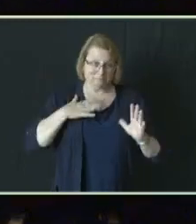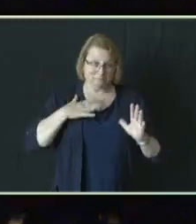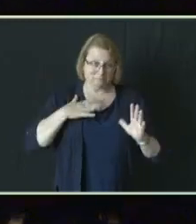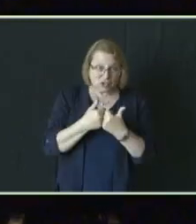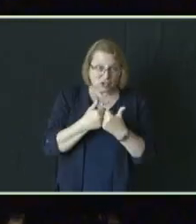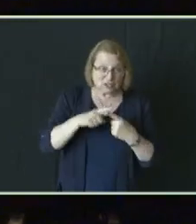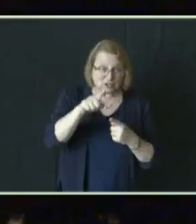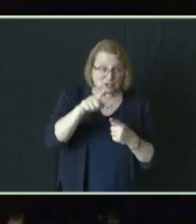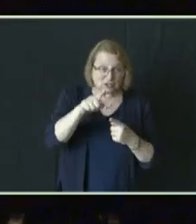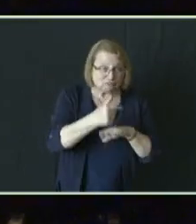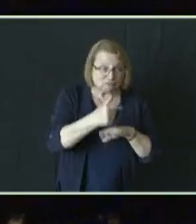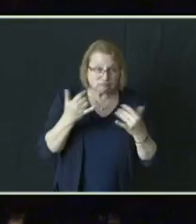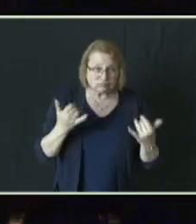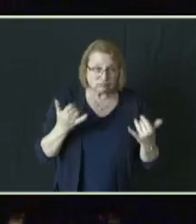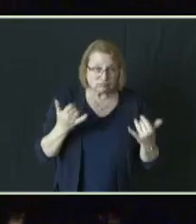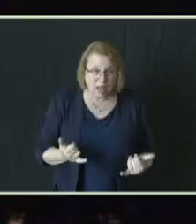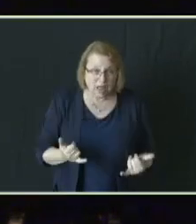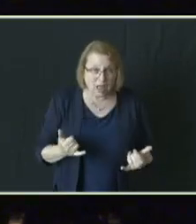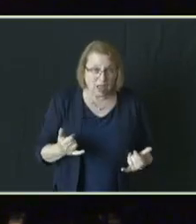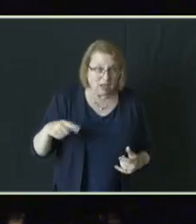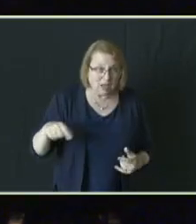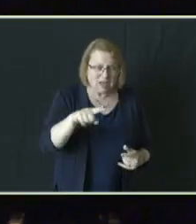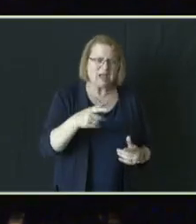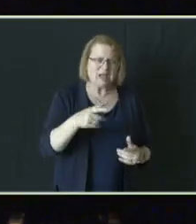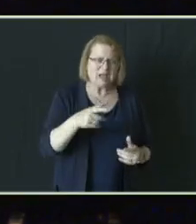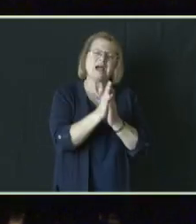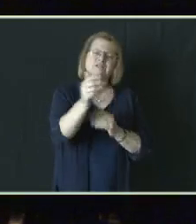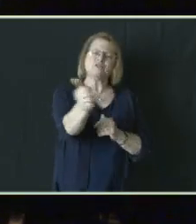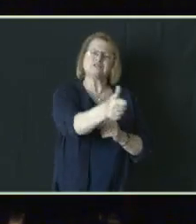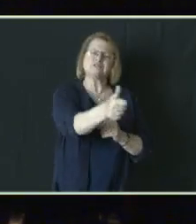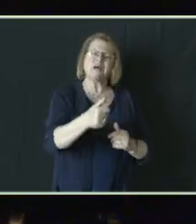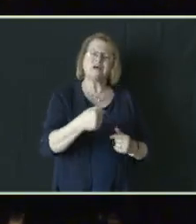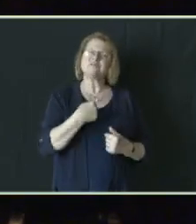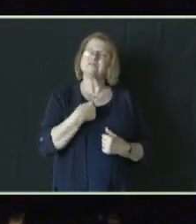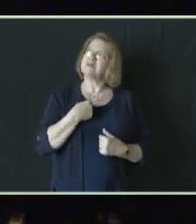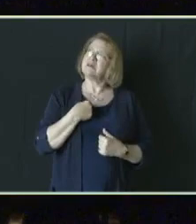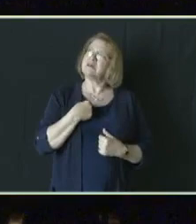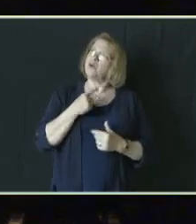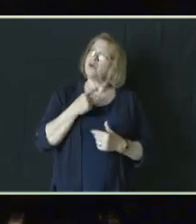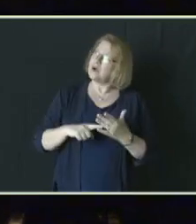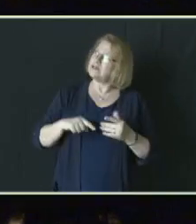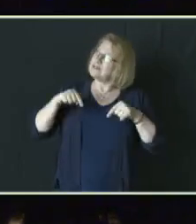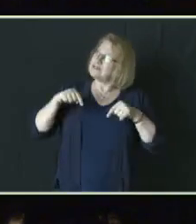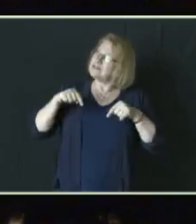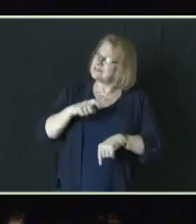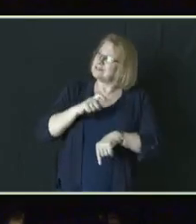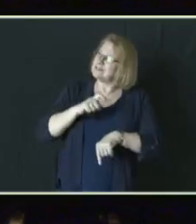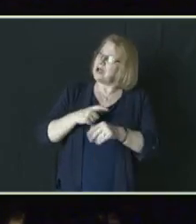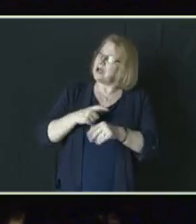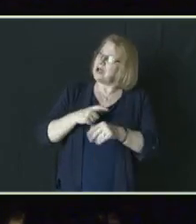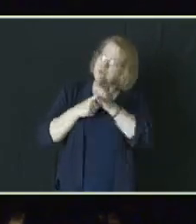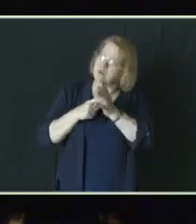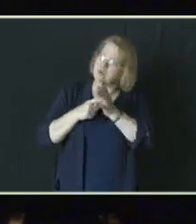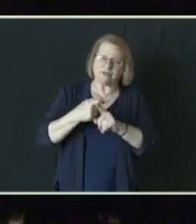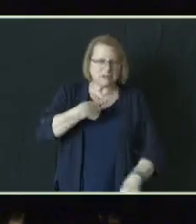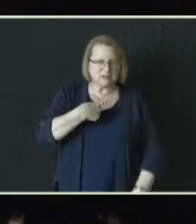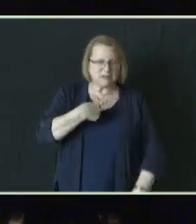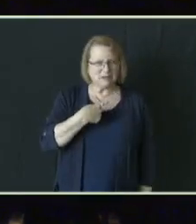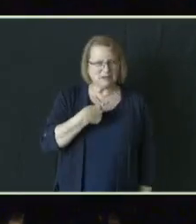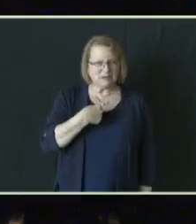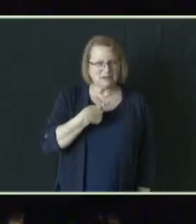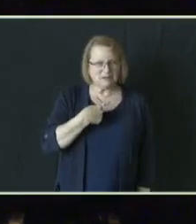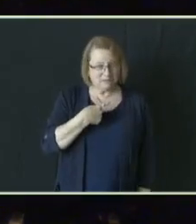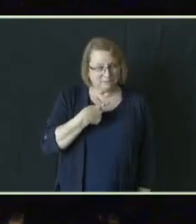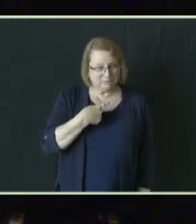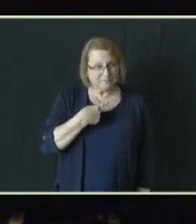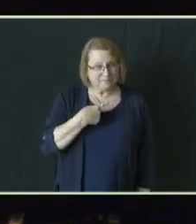graduates today is that you ask yourselves, what does this time demand of me? Find a way